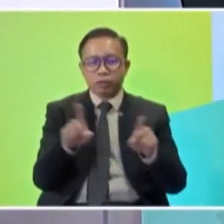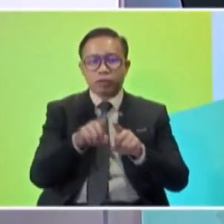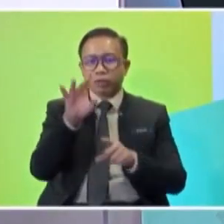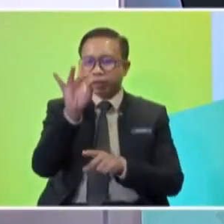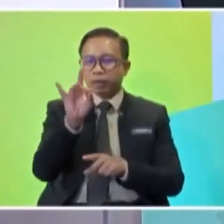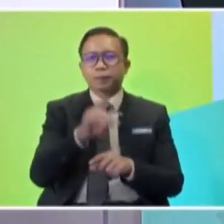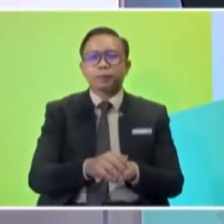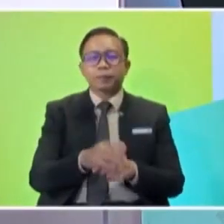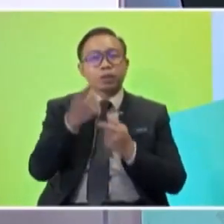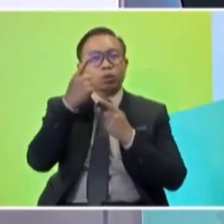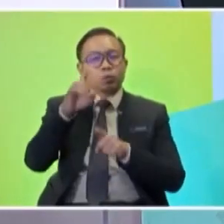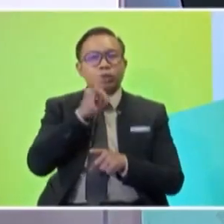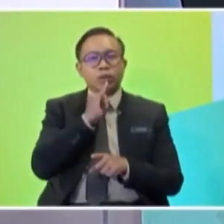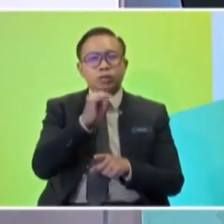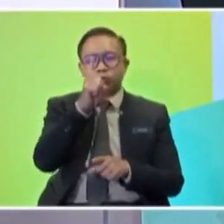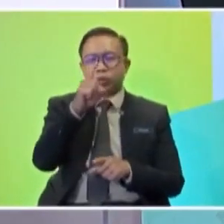So the answer is